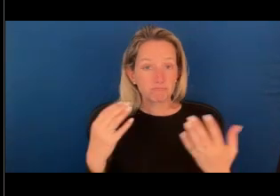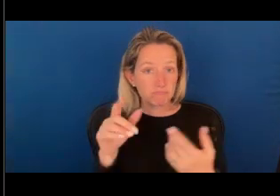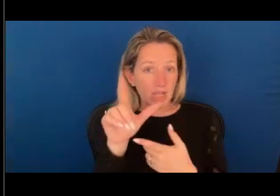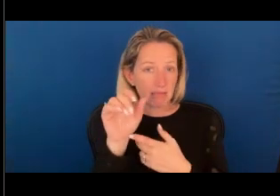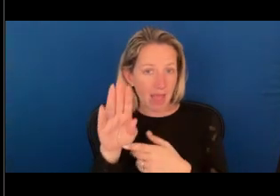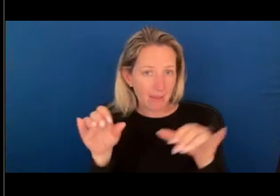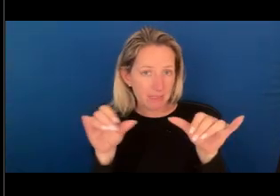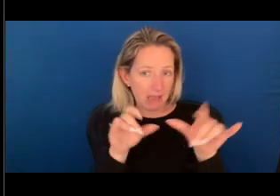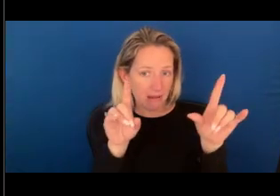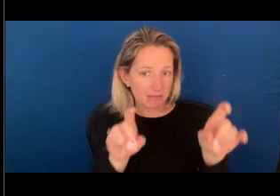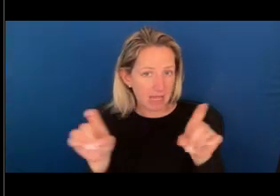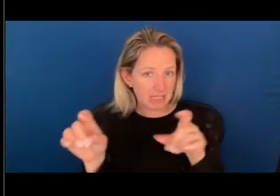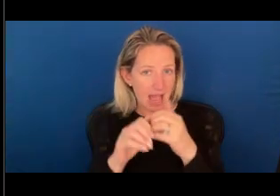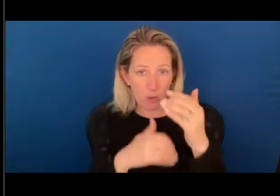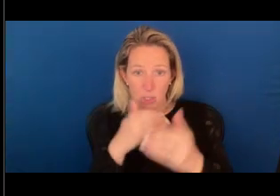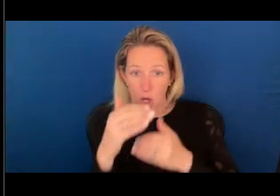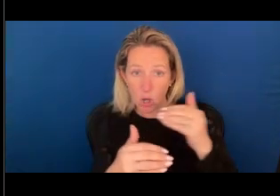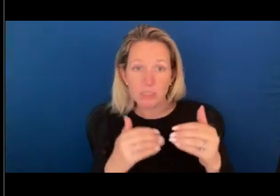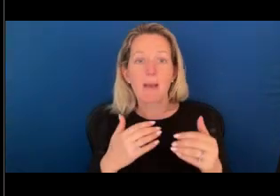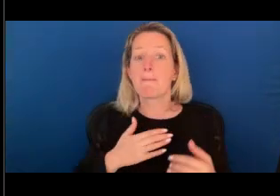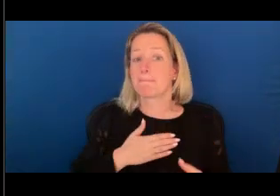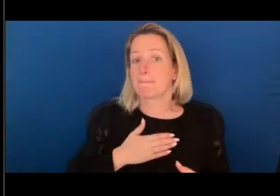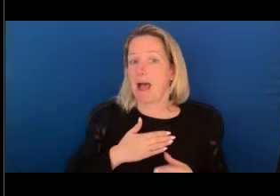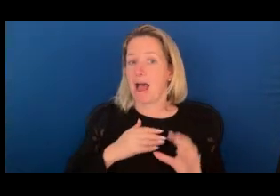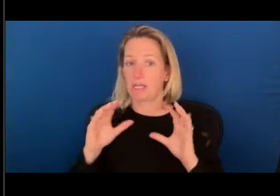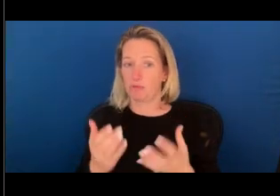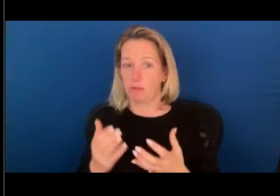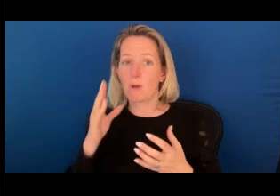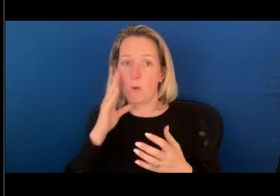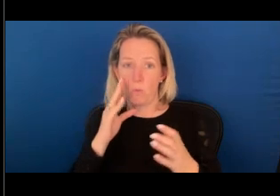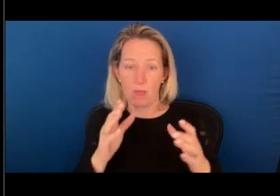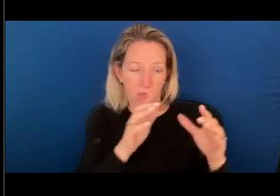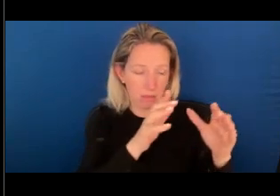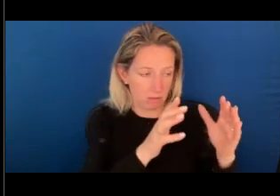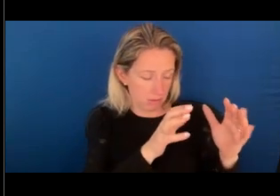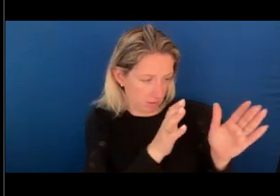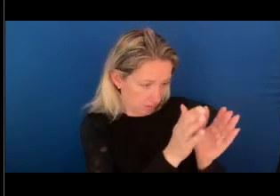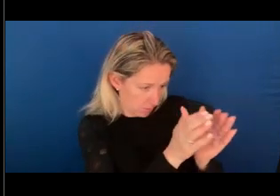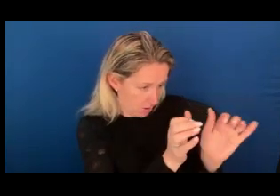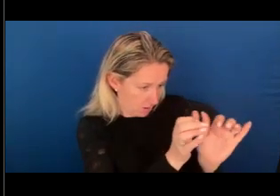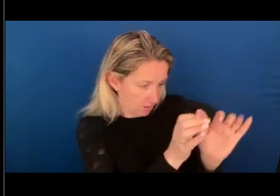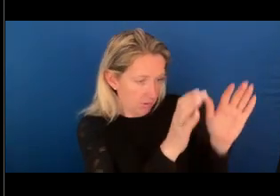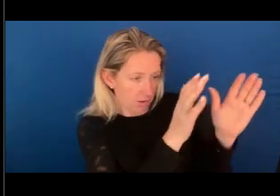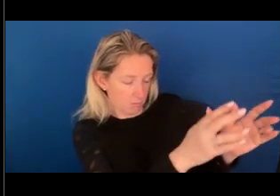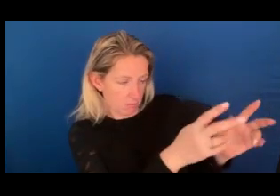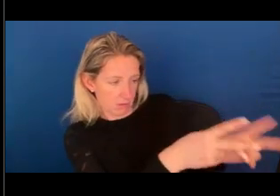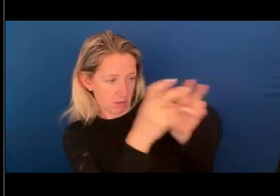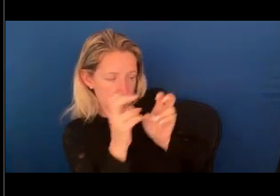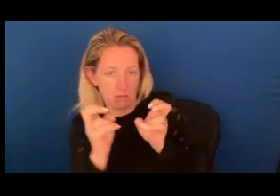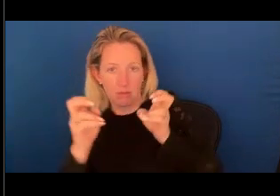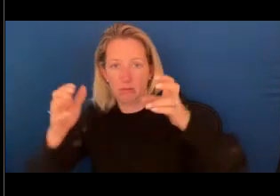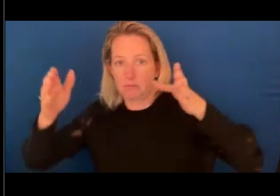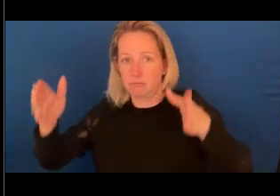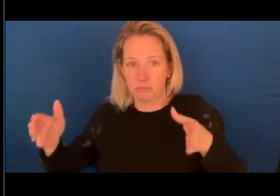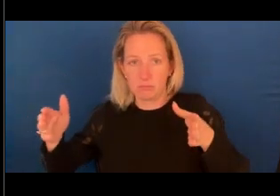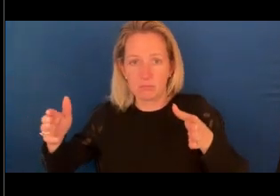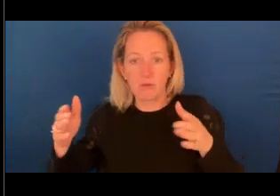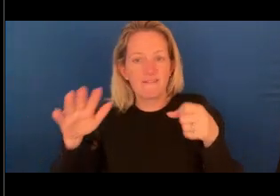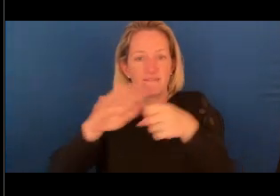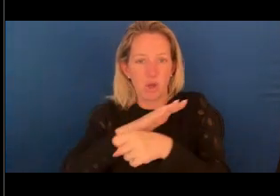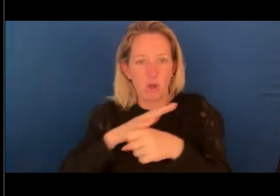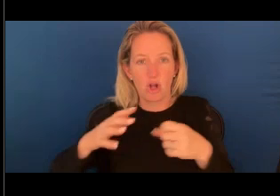will actually be developing this into a much larger scale robot that's fully renewably energy powered. And we're going to be integrating a